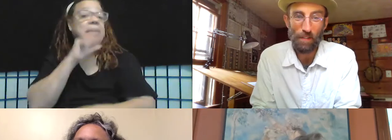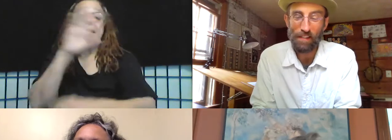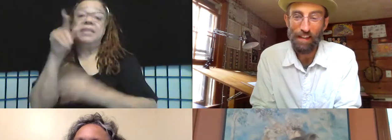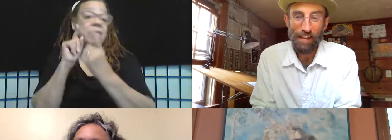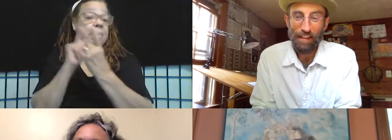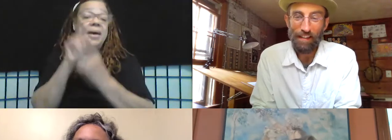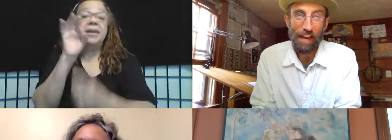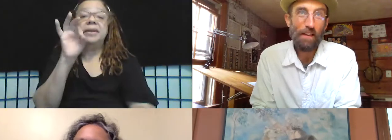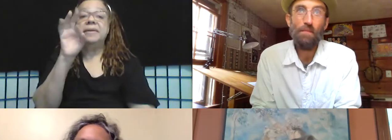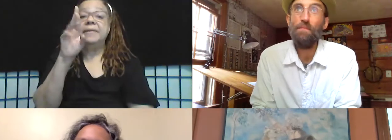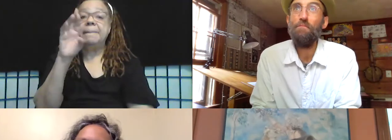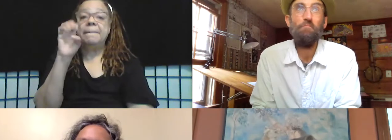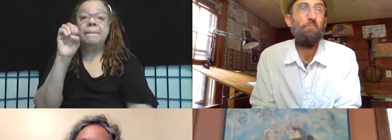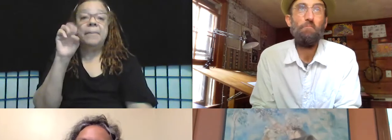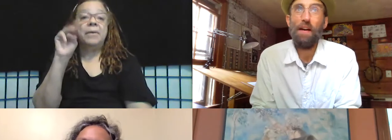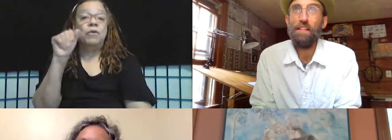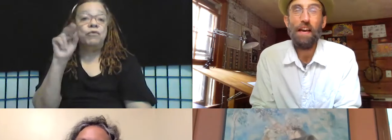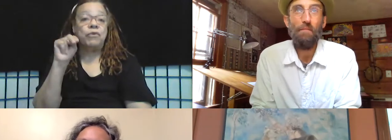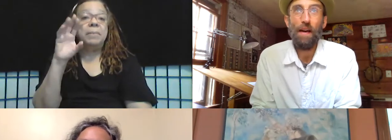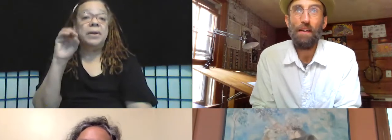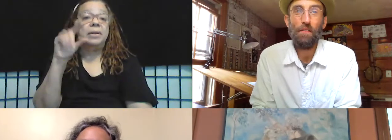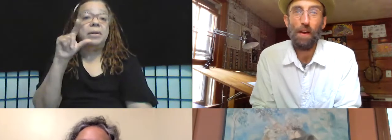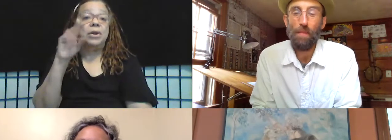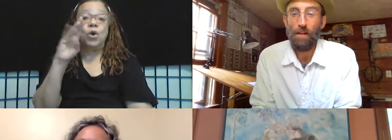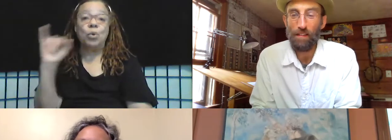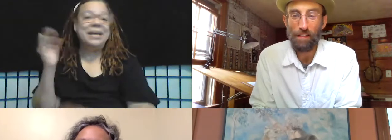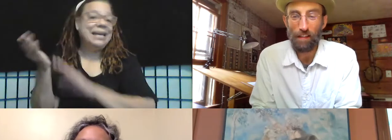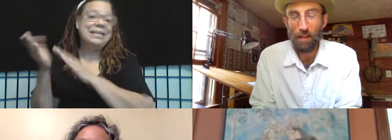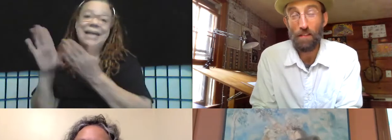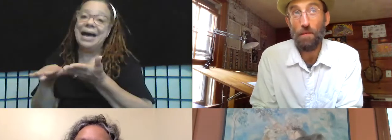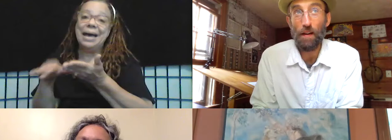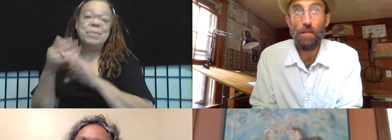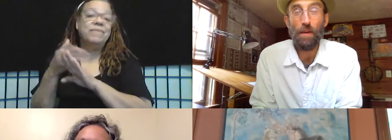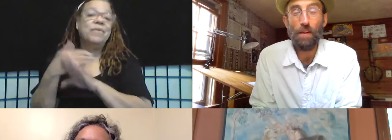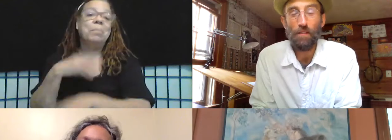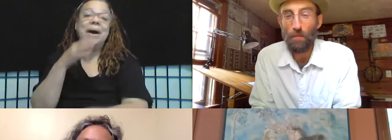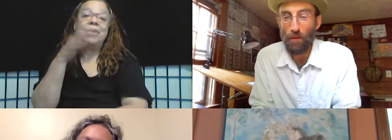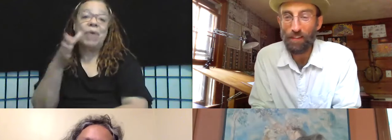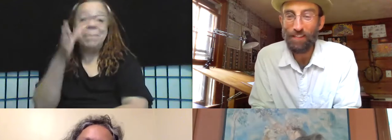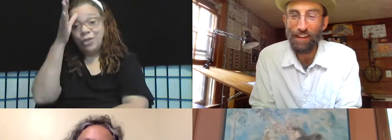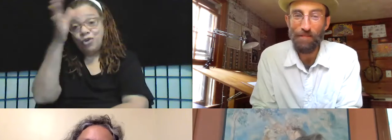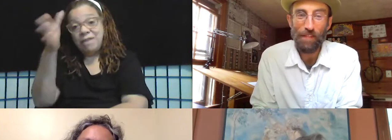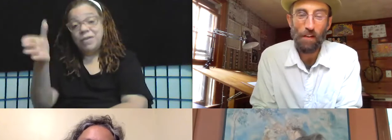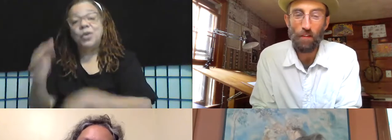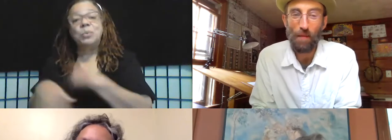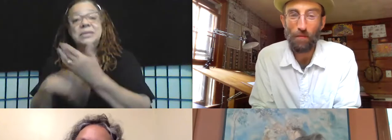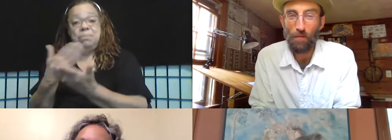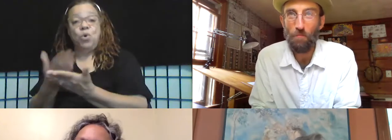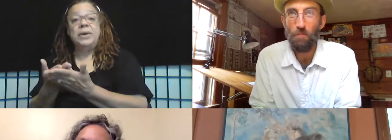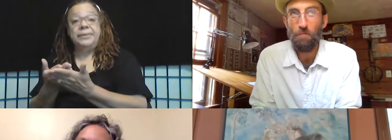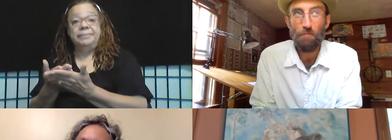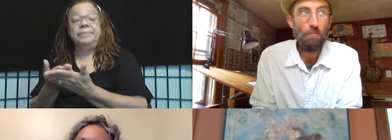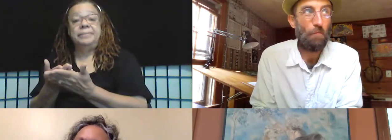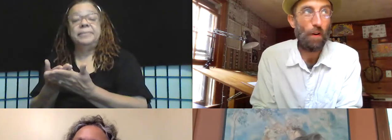and he was dead by the time some of my grandparents were born. He overlapped